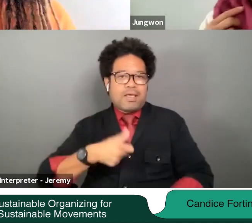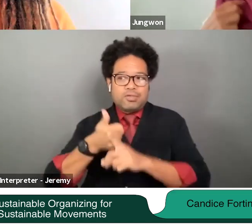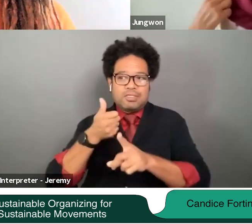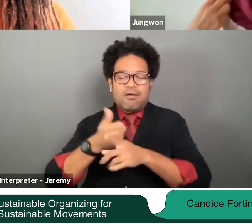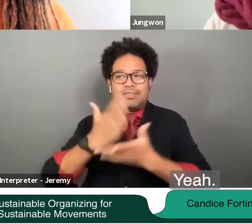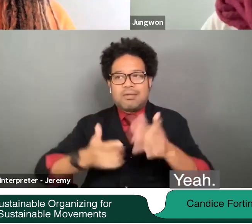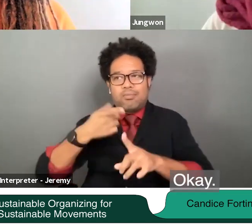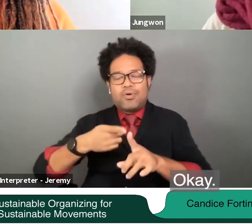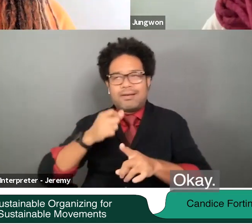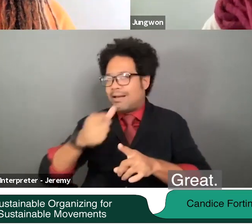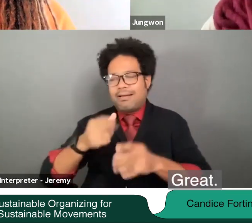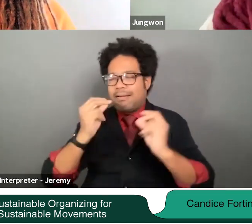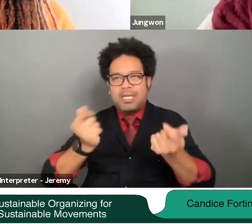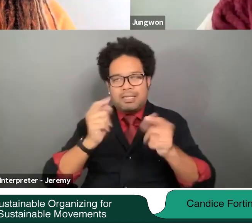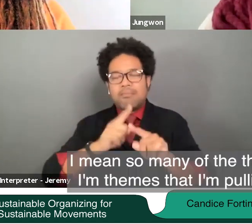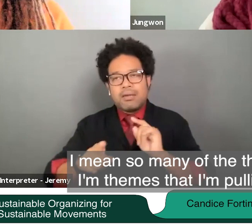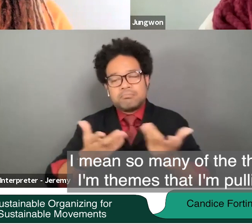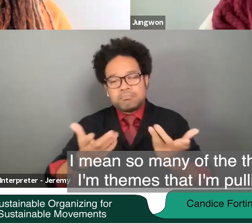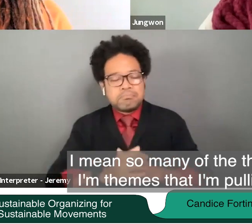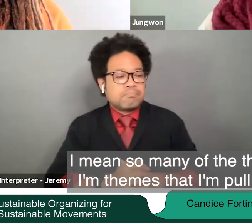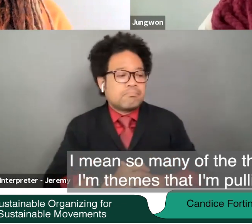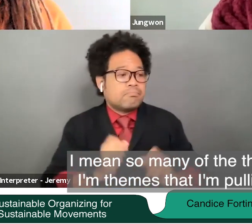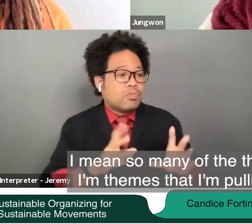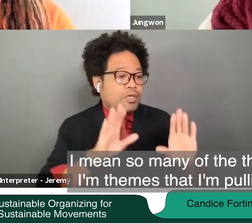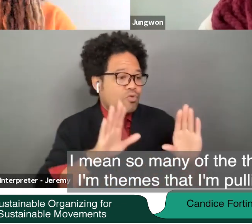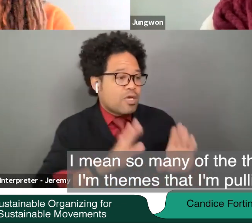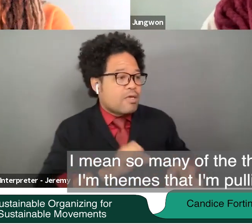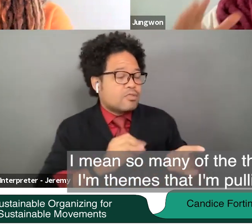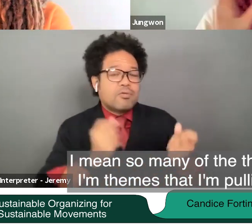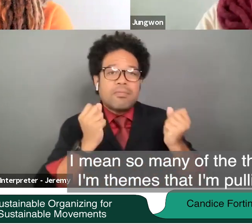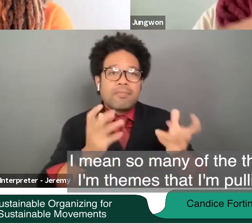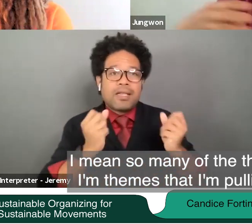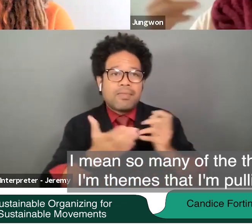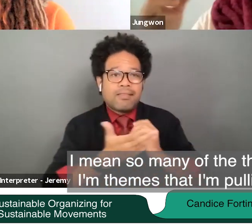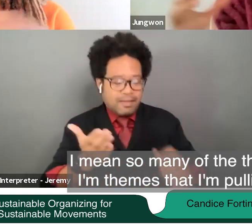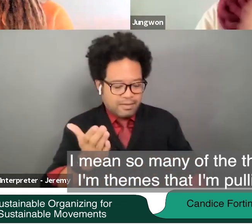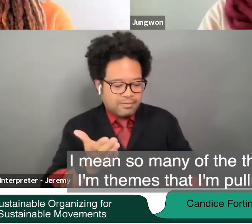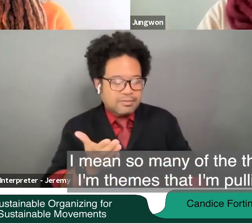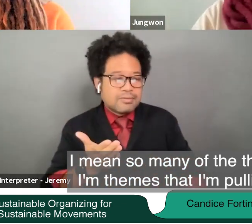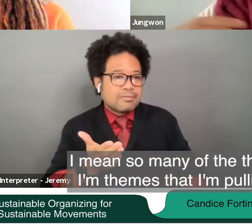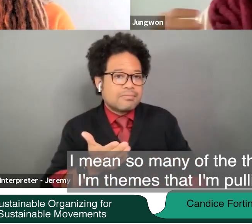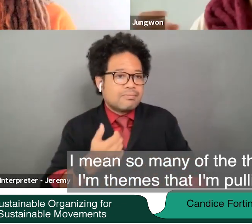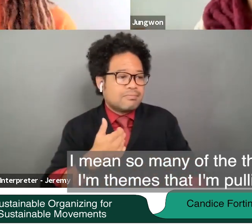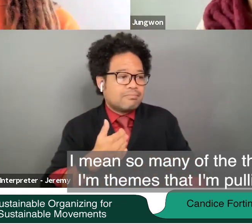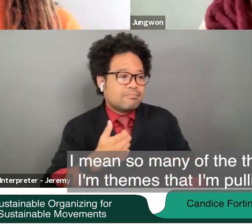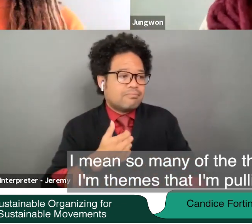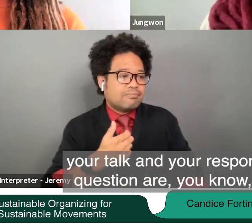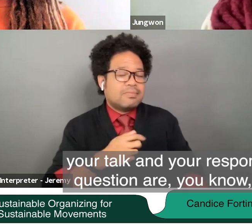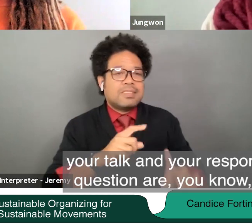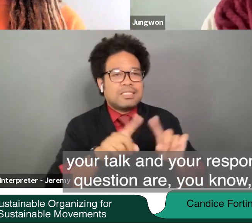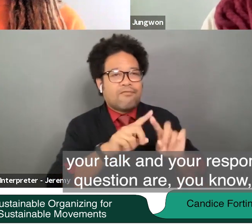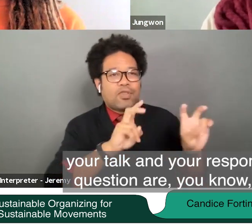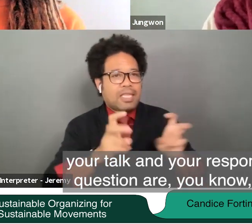overnight. Yeah. Okay, great. I mean, so many of the things that themes that I'm pulling